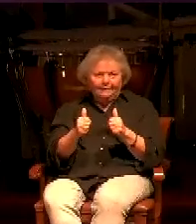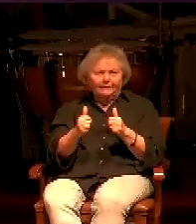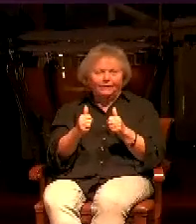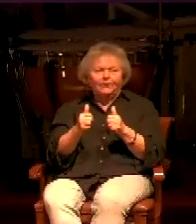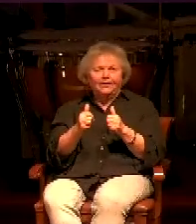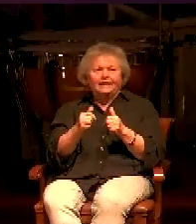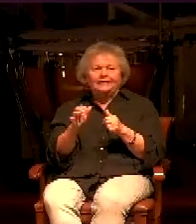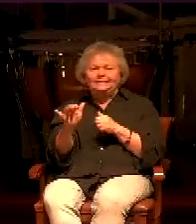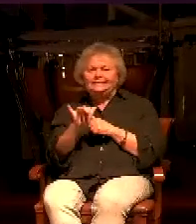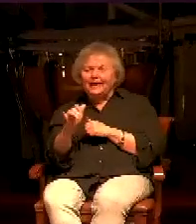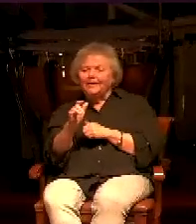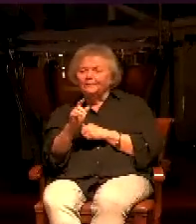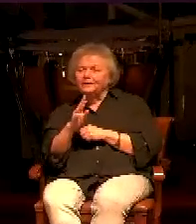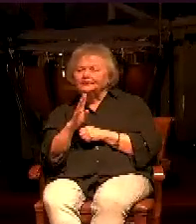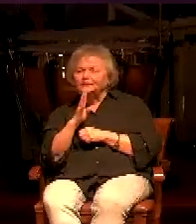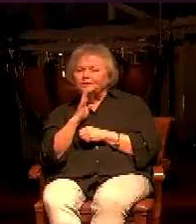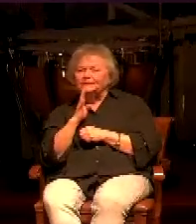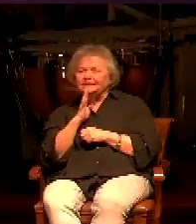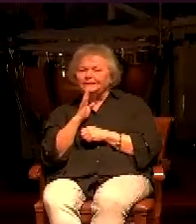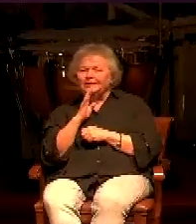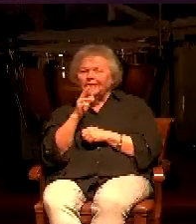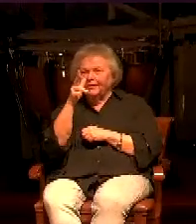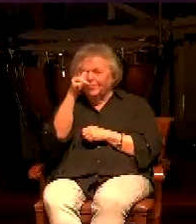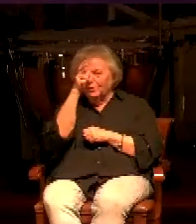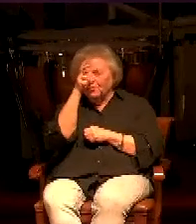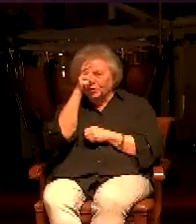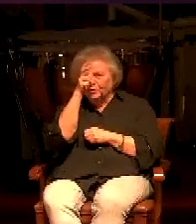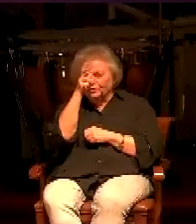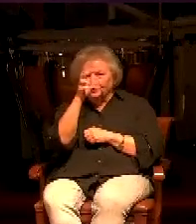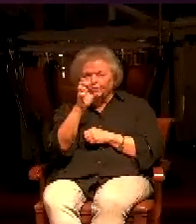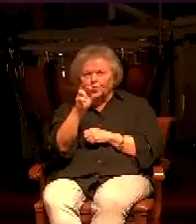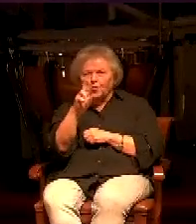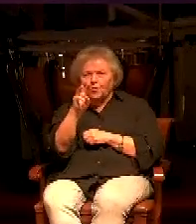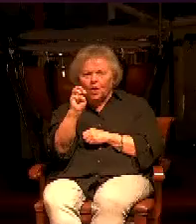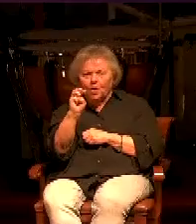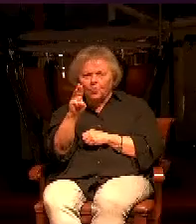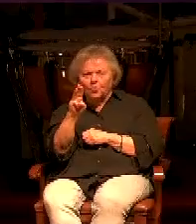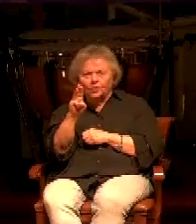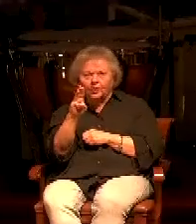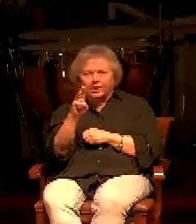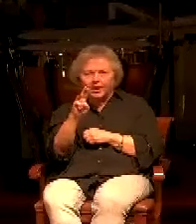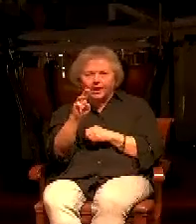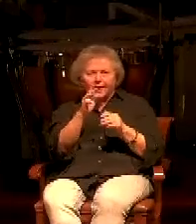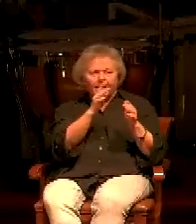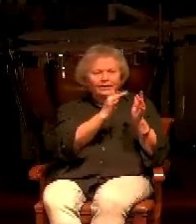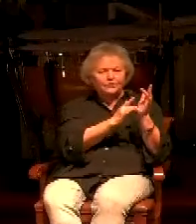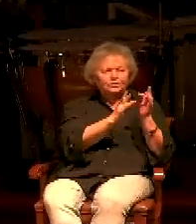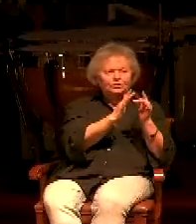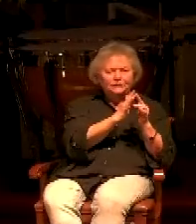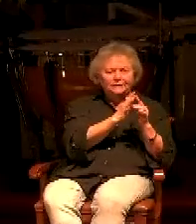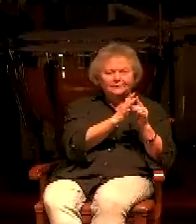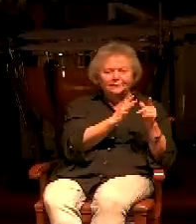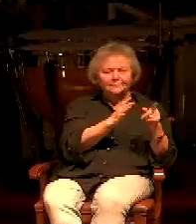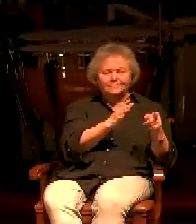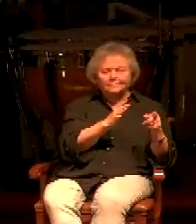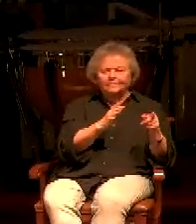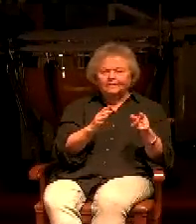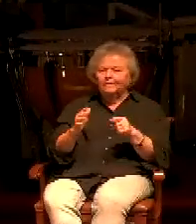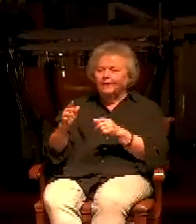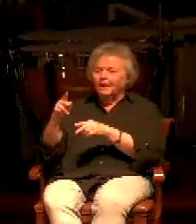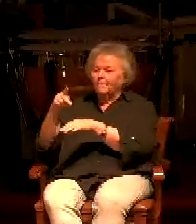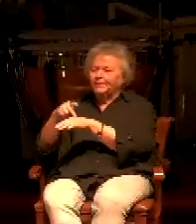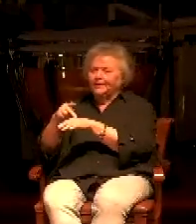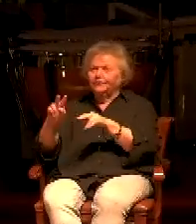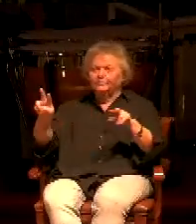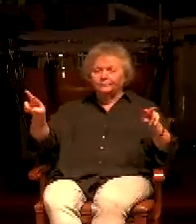crowed, and the Lord turned and looked at Peter. So Luke tells us that there was a line of sight between where Jesus was and Peter was. Maybe Jesus is up on the terrace. Maybe